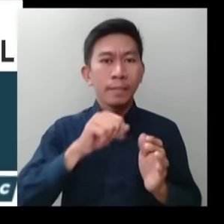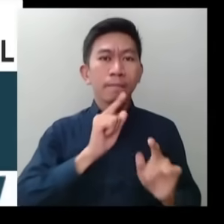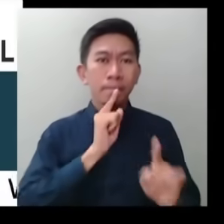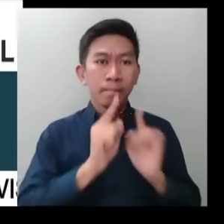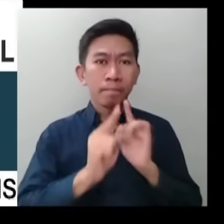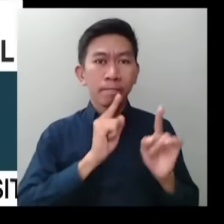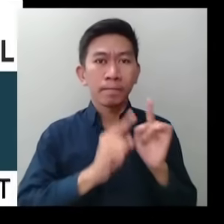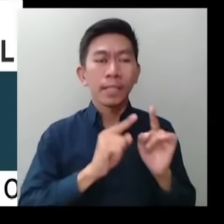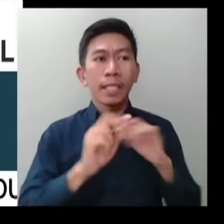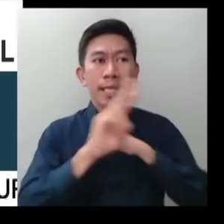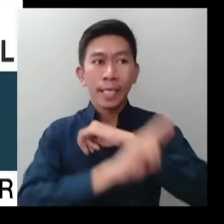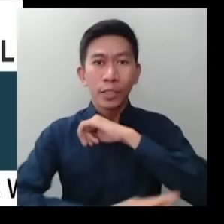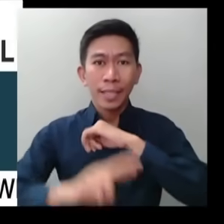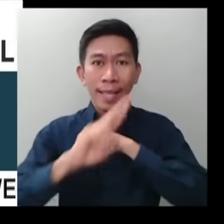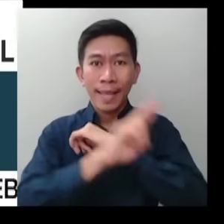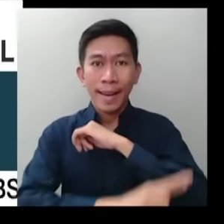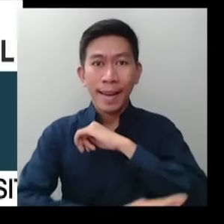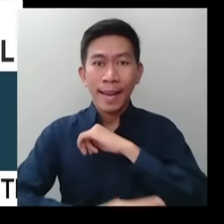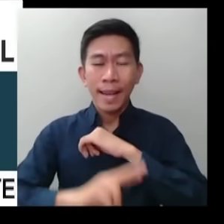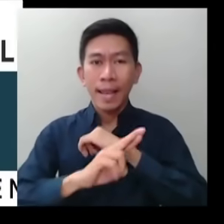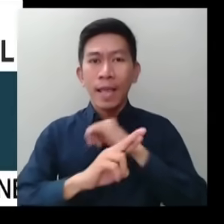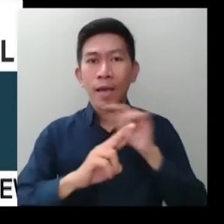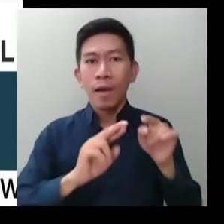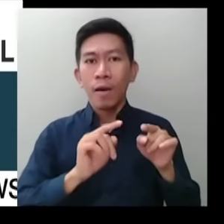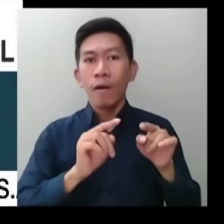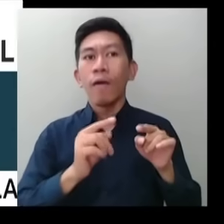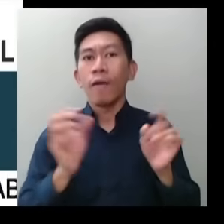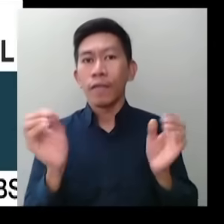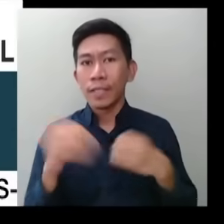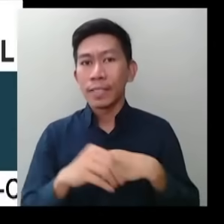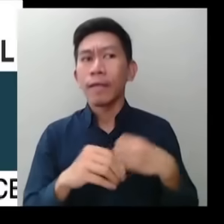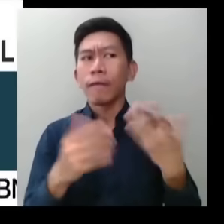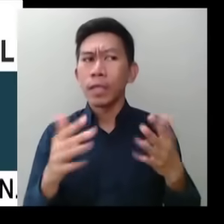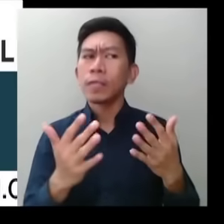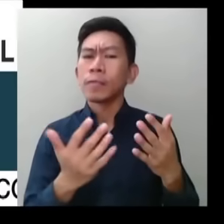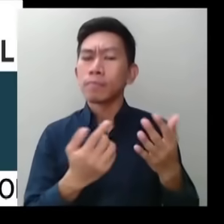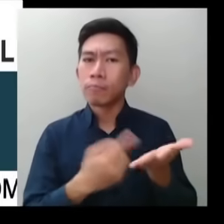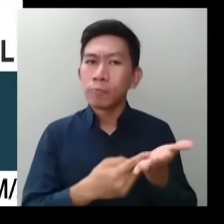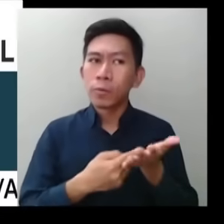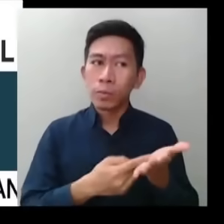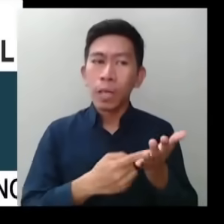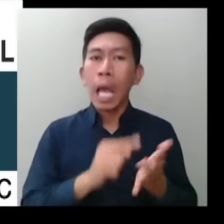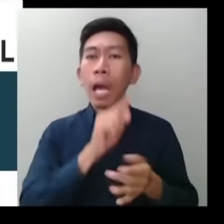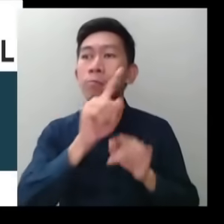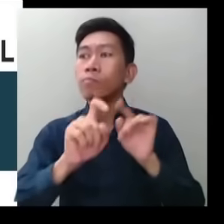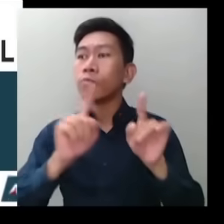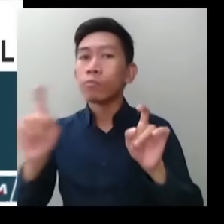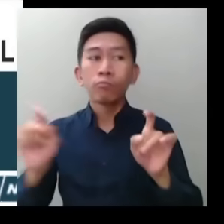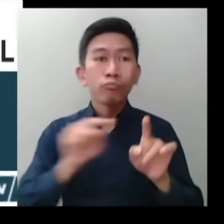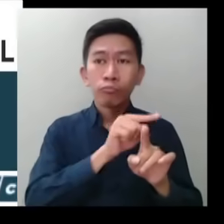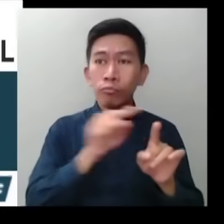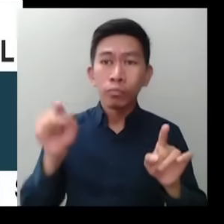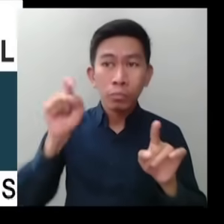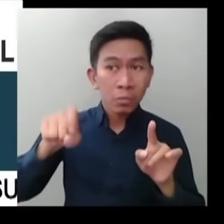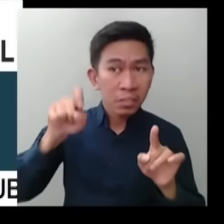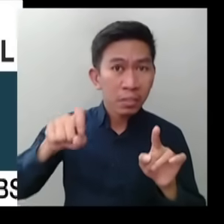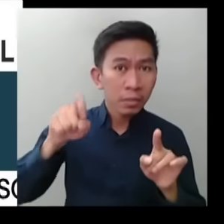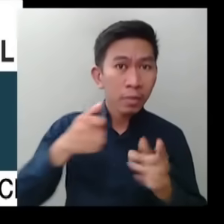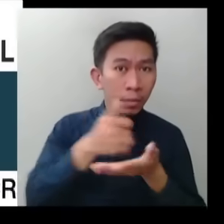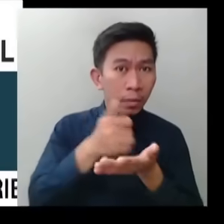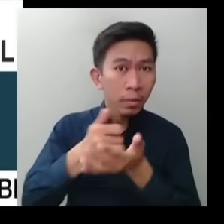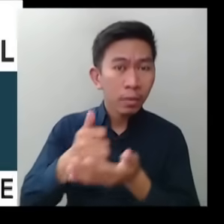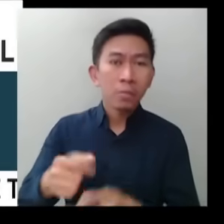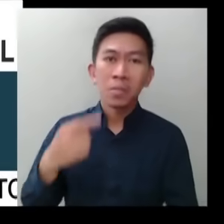offices, I think the other day, and I asked them, do they need anything from national government? They said the regional